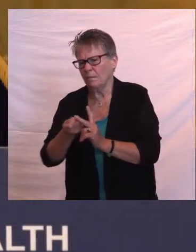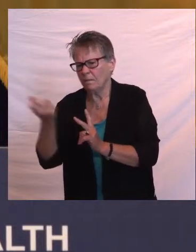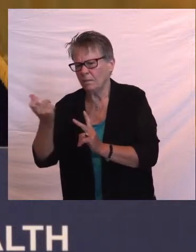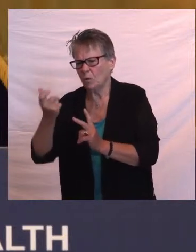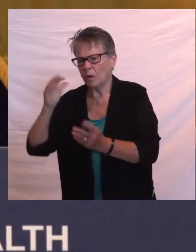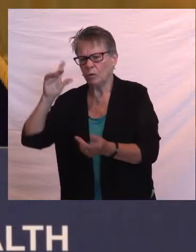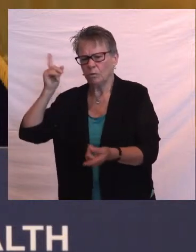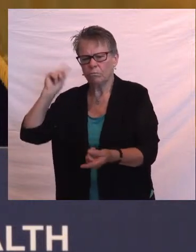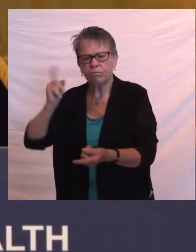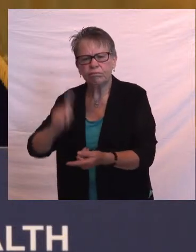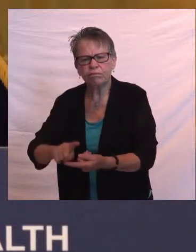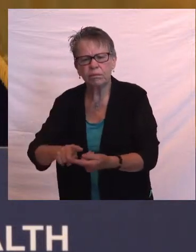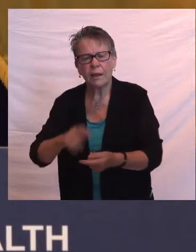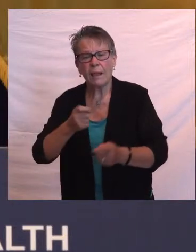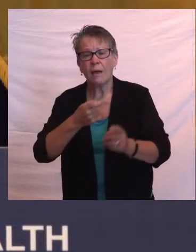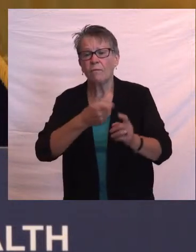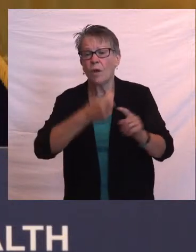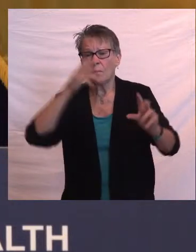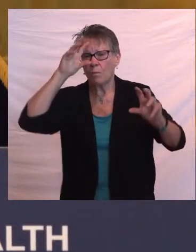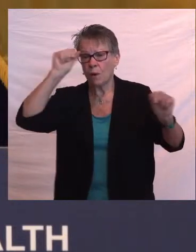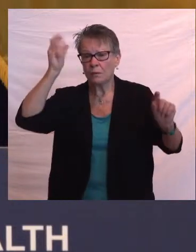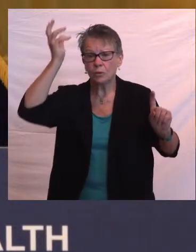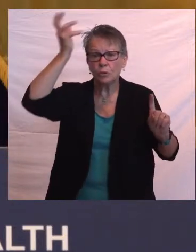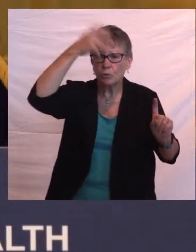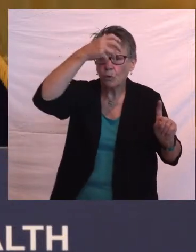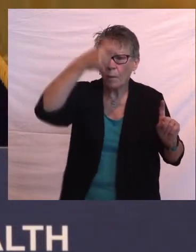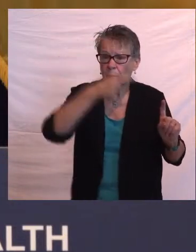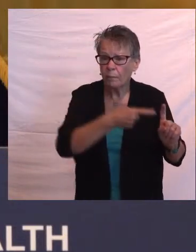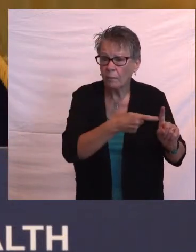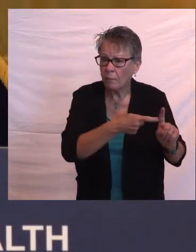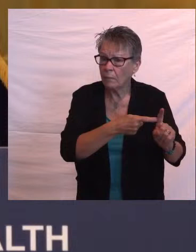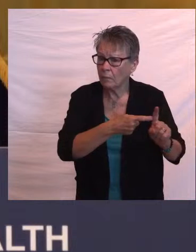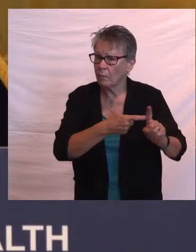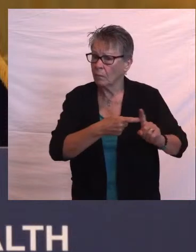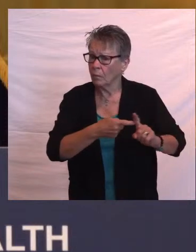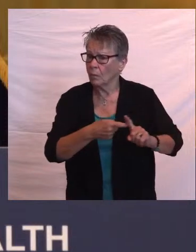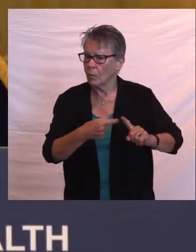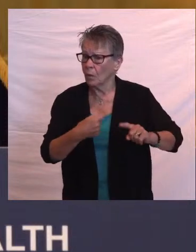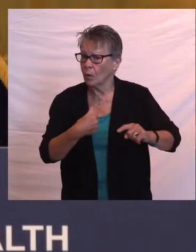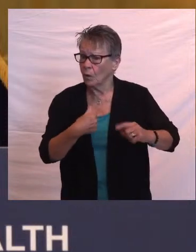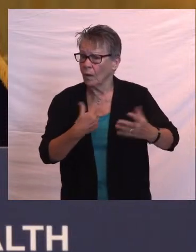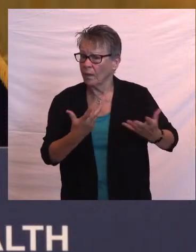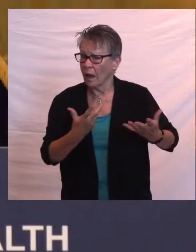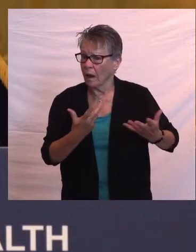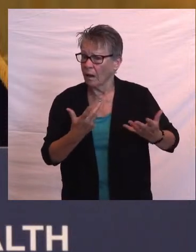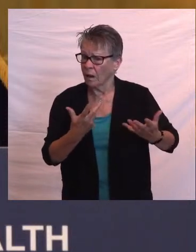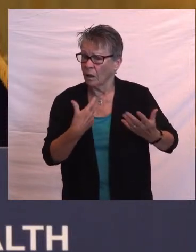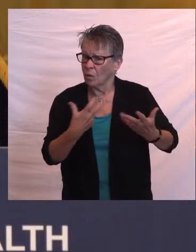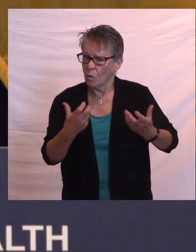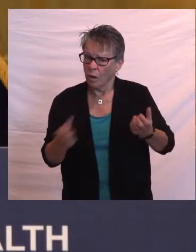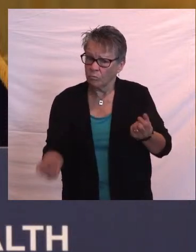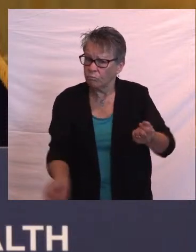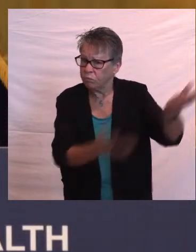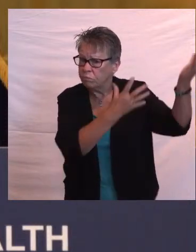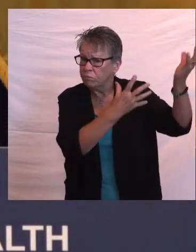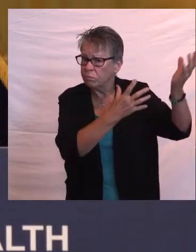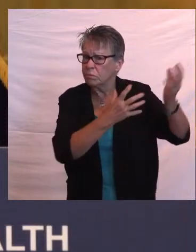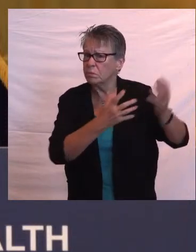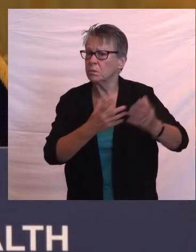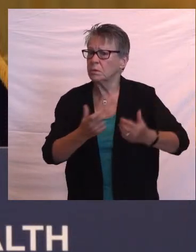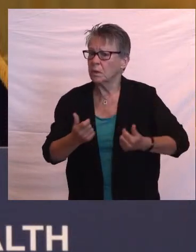ours. And we're not going to quit until we get it lifted. And at the same time, as the most densely populated state in the